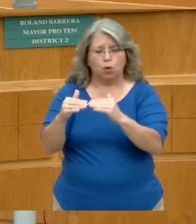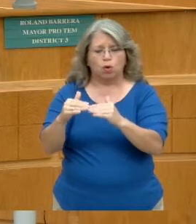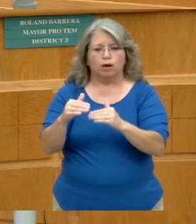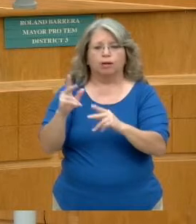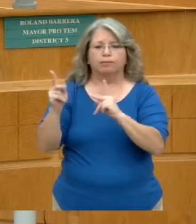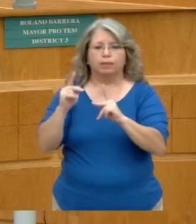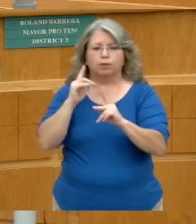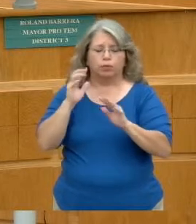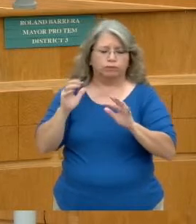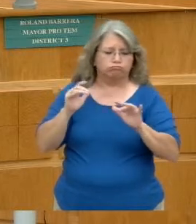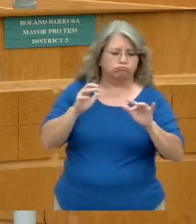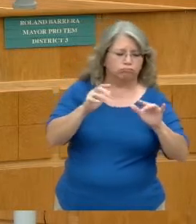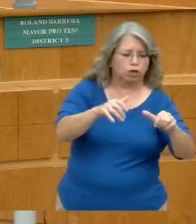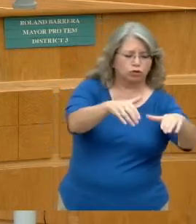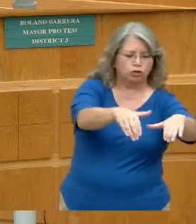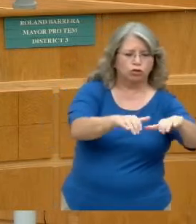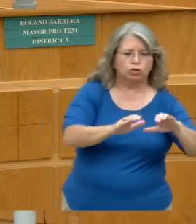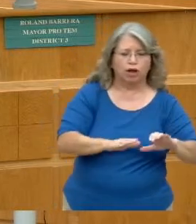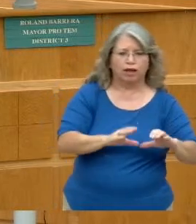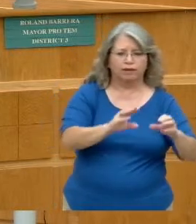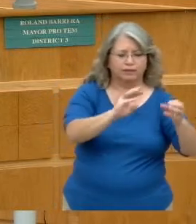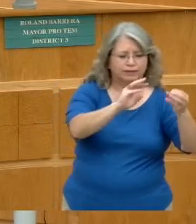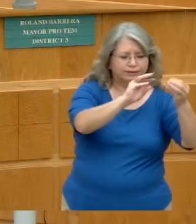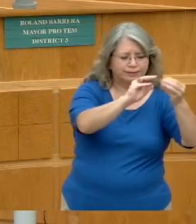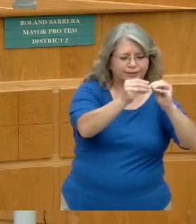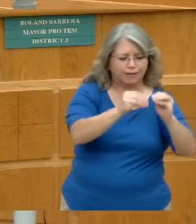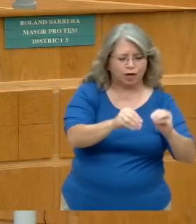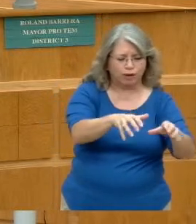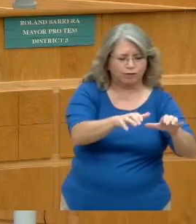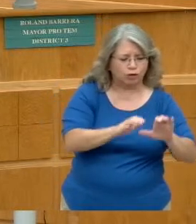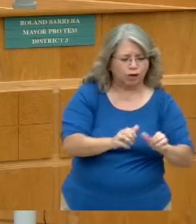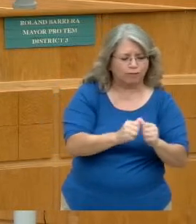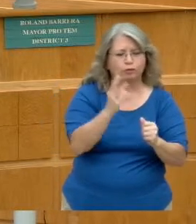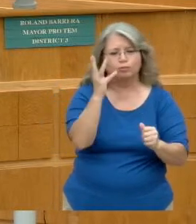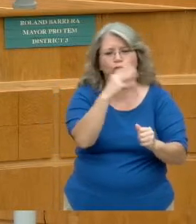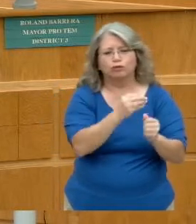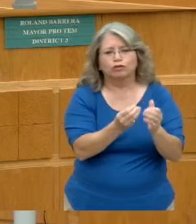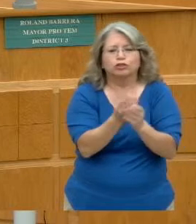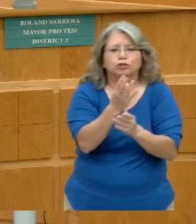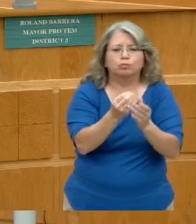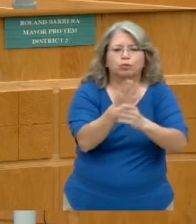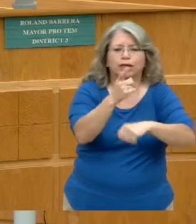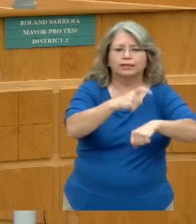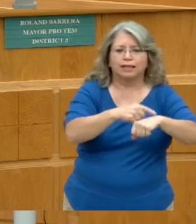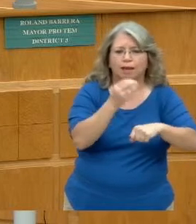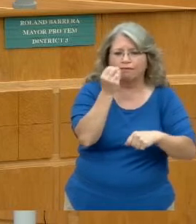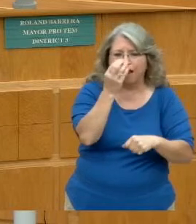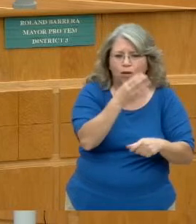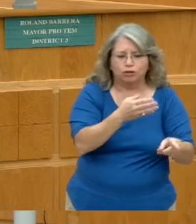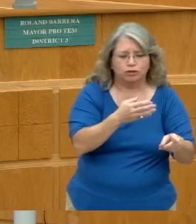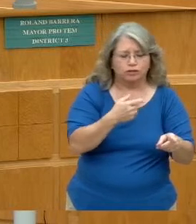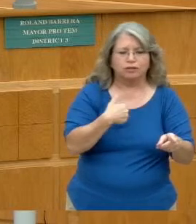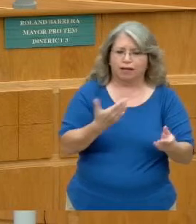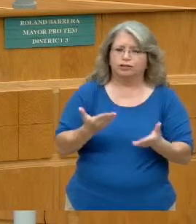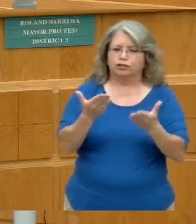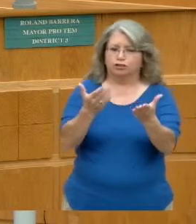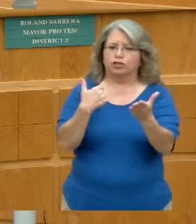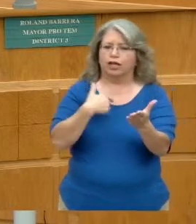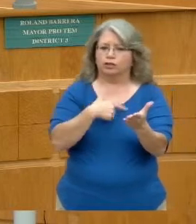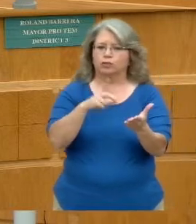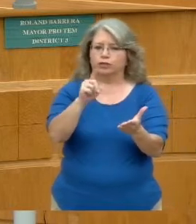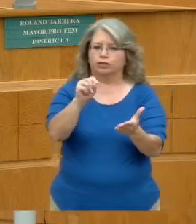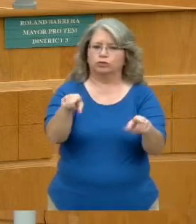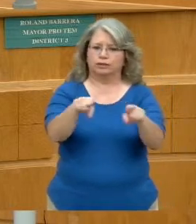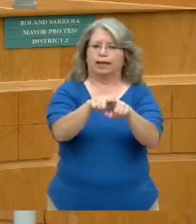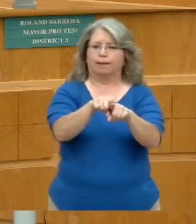with beautiful flowers of springtime, like General Logan suggested, and I would suggest that we do the same. Let not, as